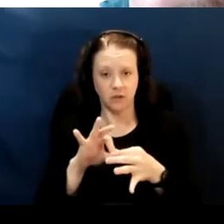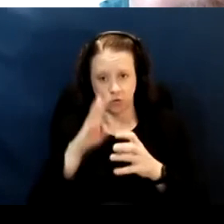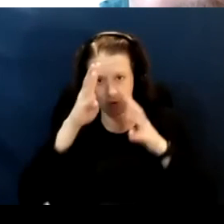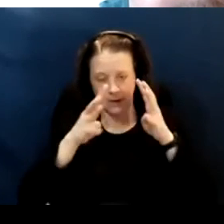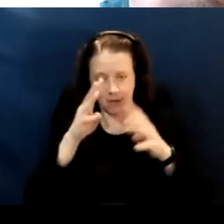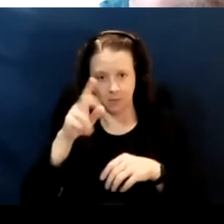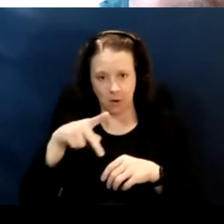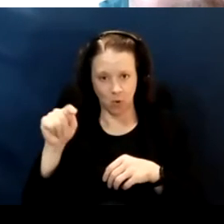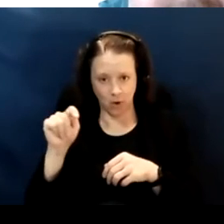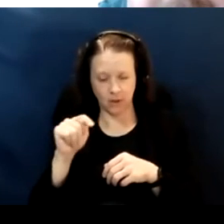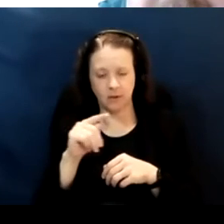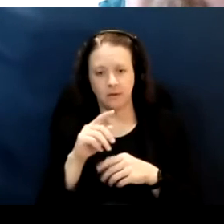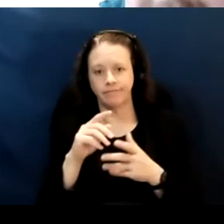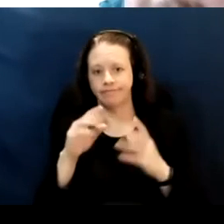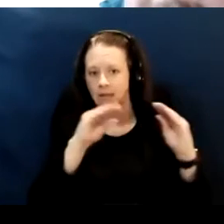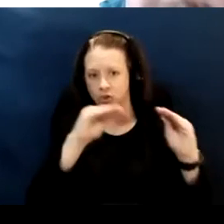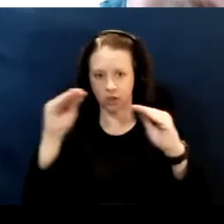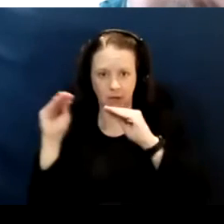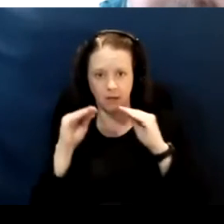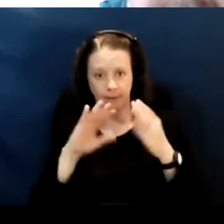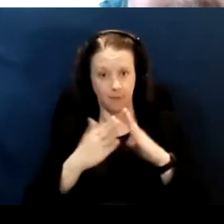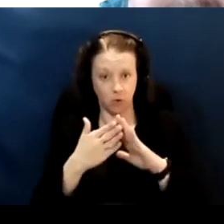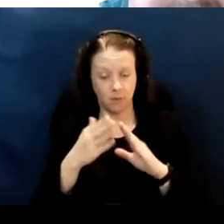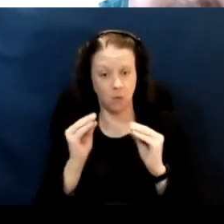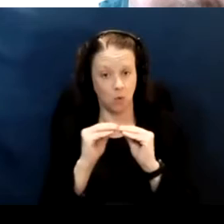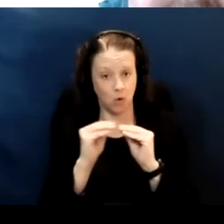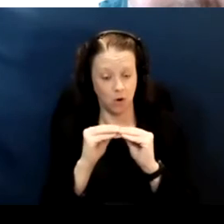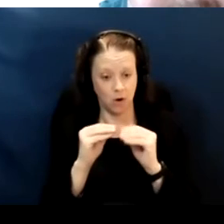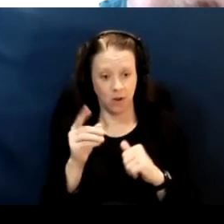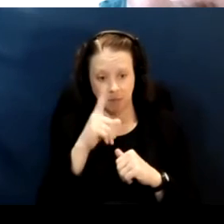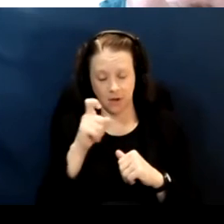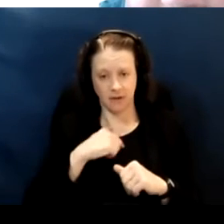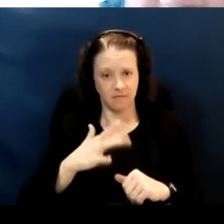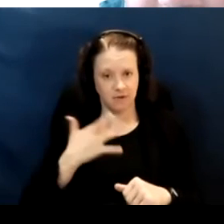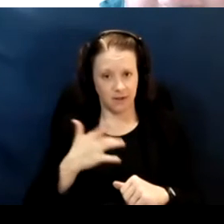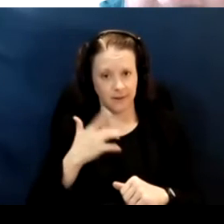PowerPoint, just educating the community more, because I feel like